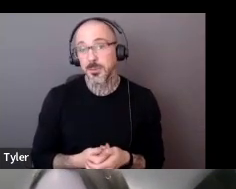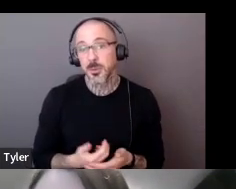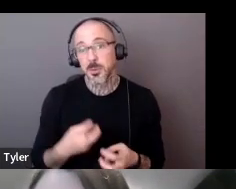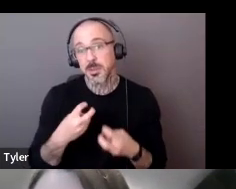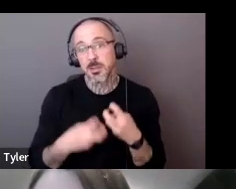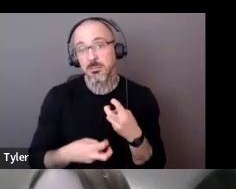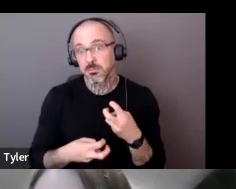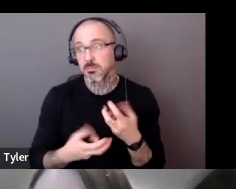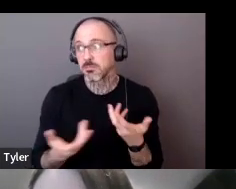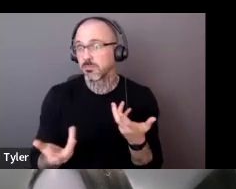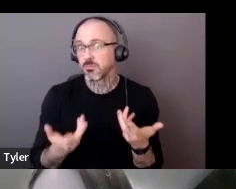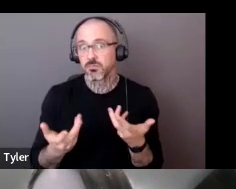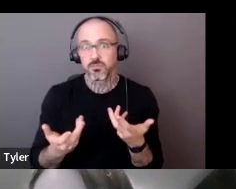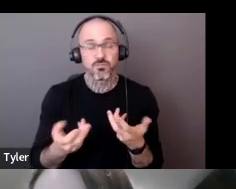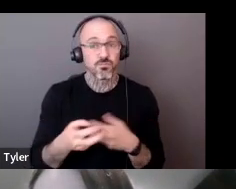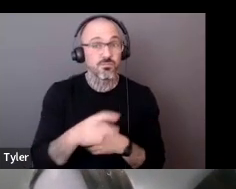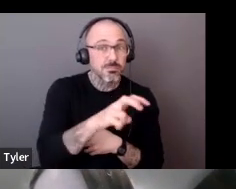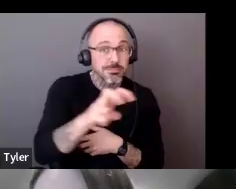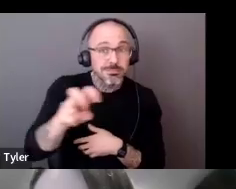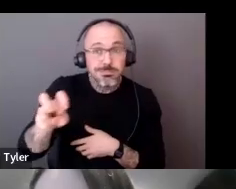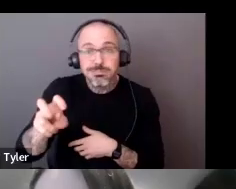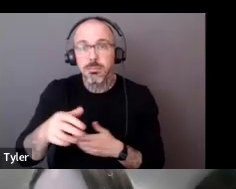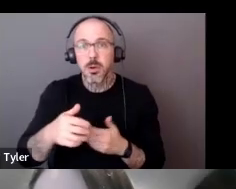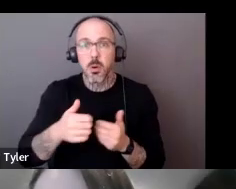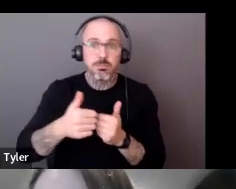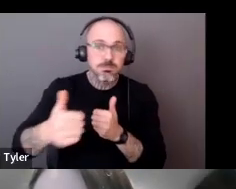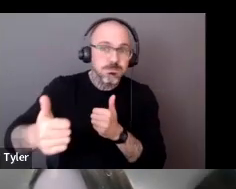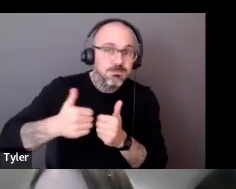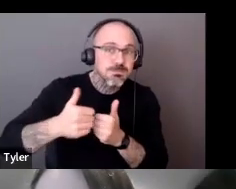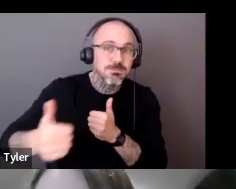it is very difficult.